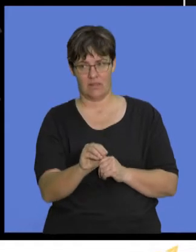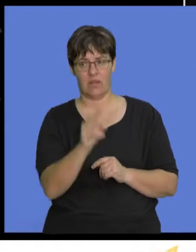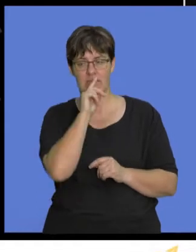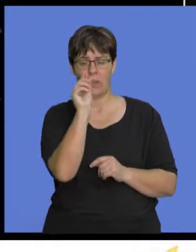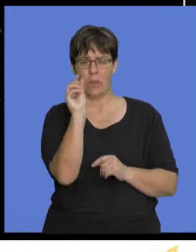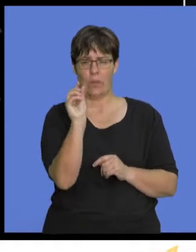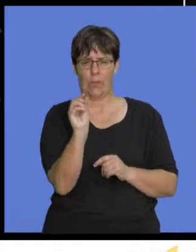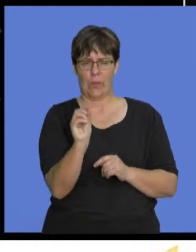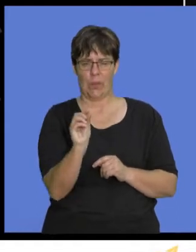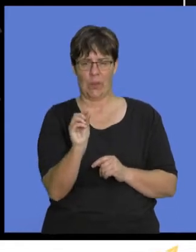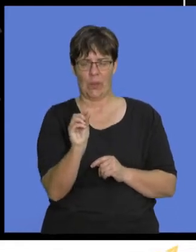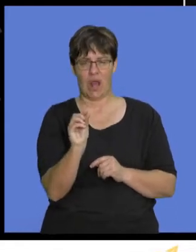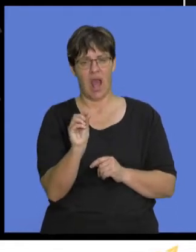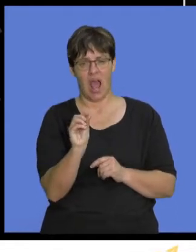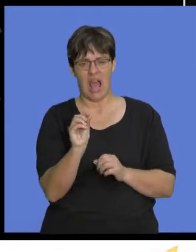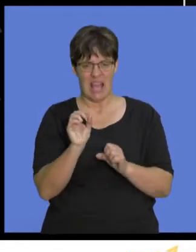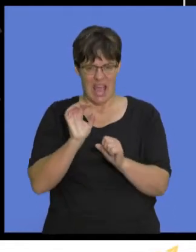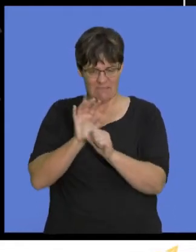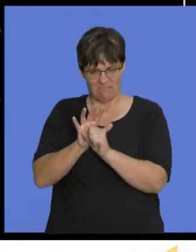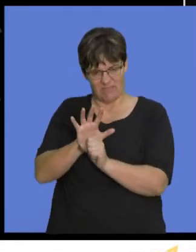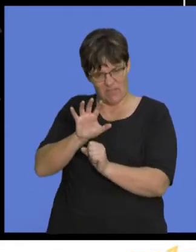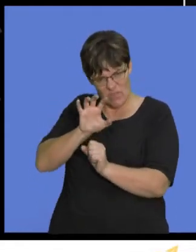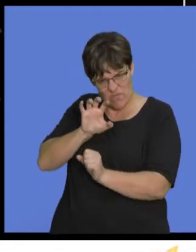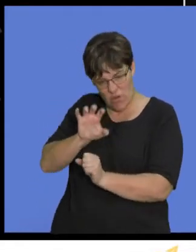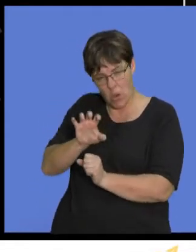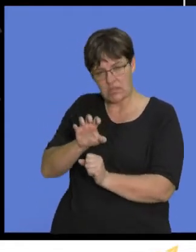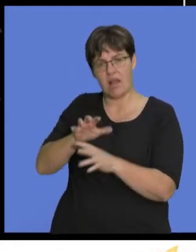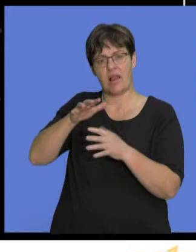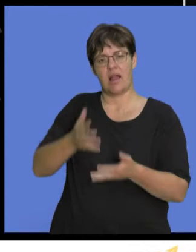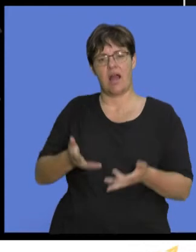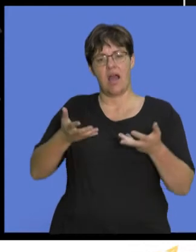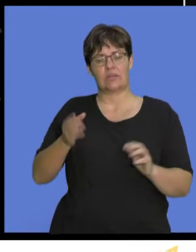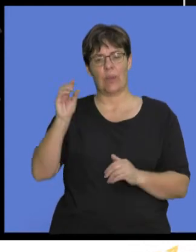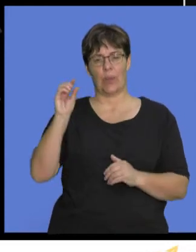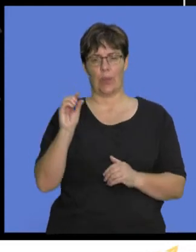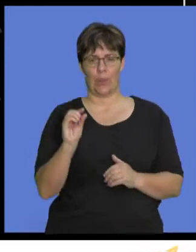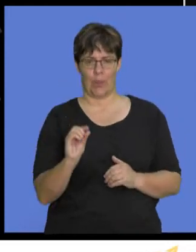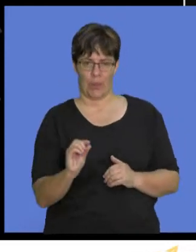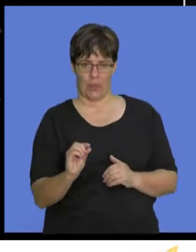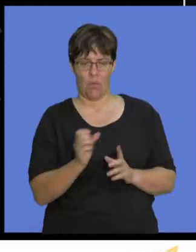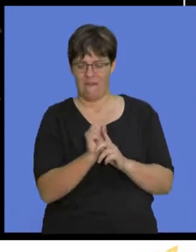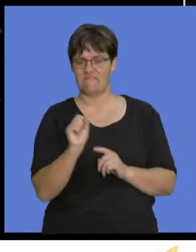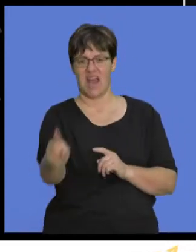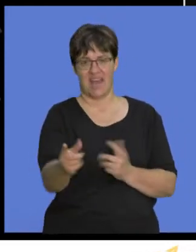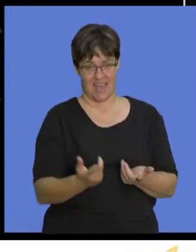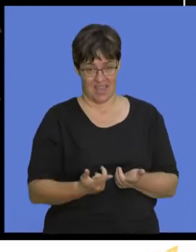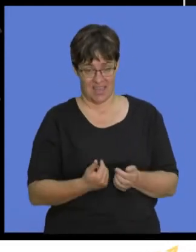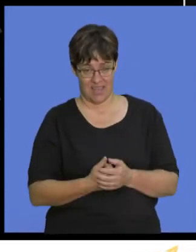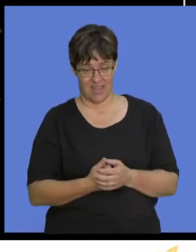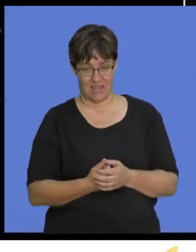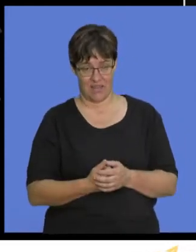see already the magnitude of the electric field at that point gets smaller and smaller. So in terms of